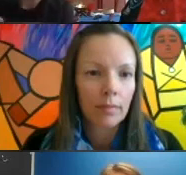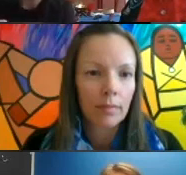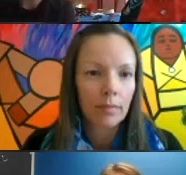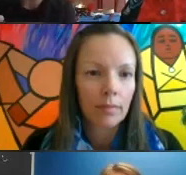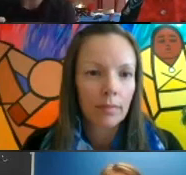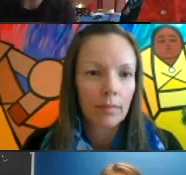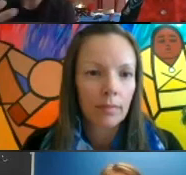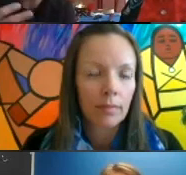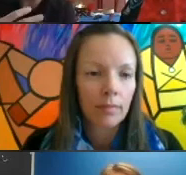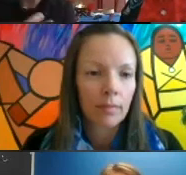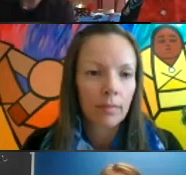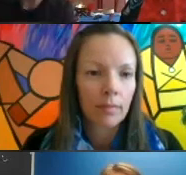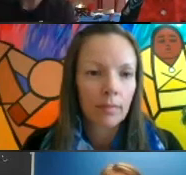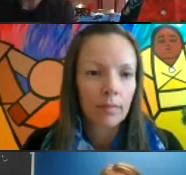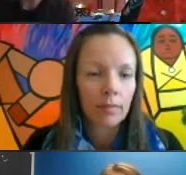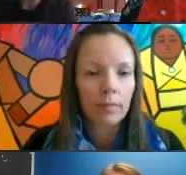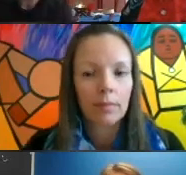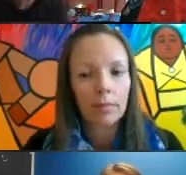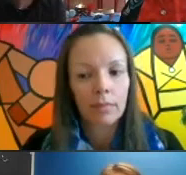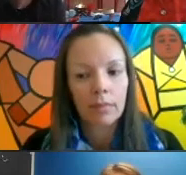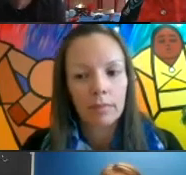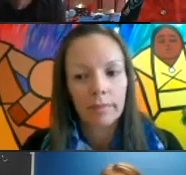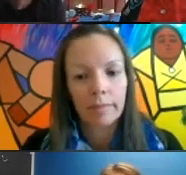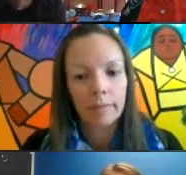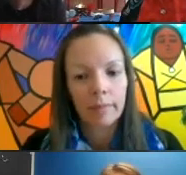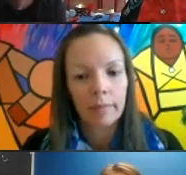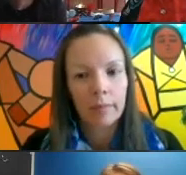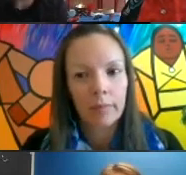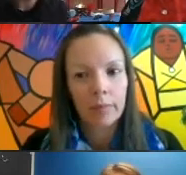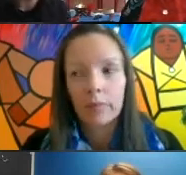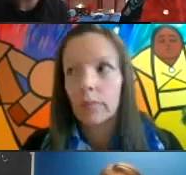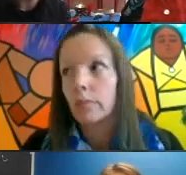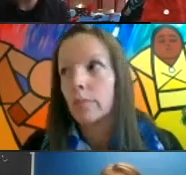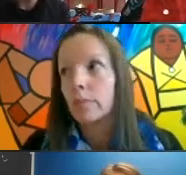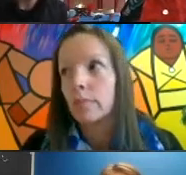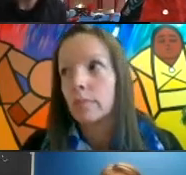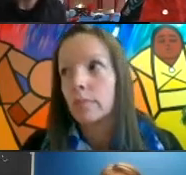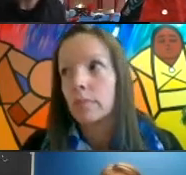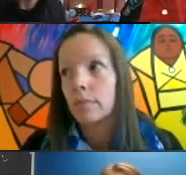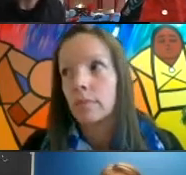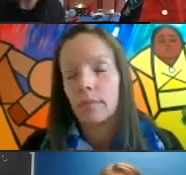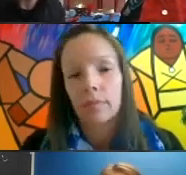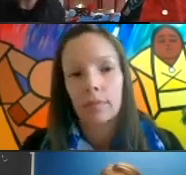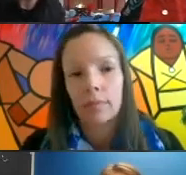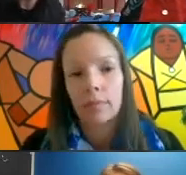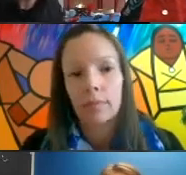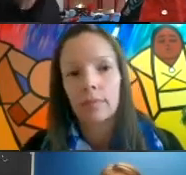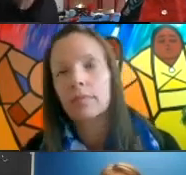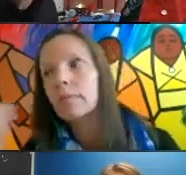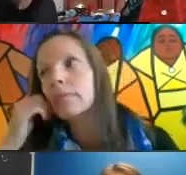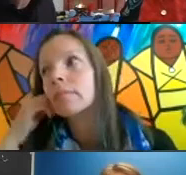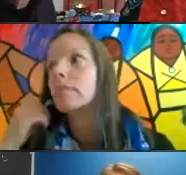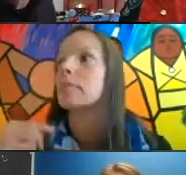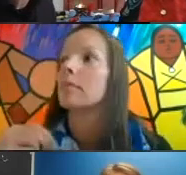as I said earlier, it's something that makes me feel quite relaxed and grounded. And it's something that our clients usually talk